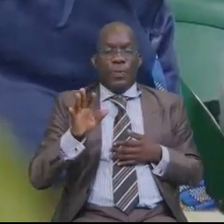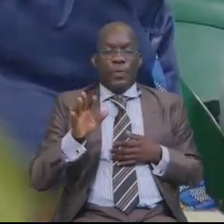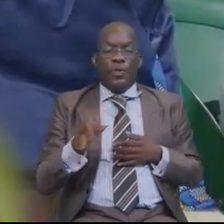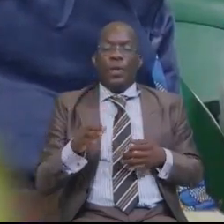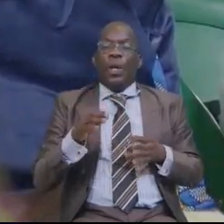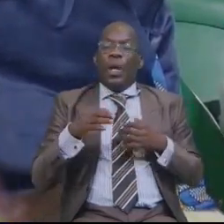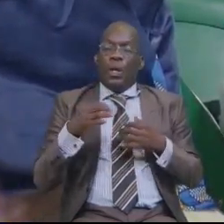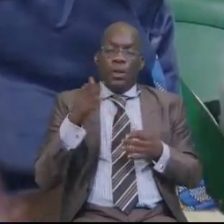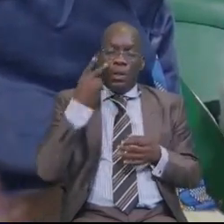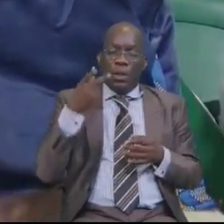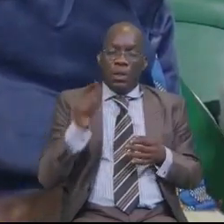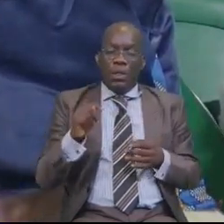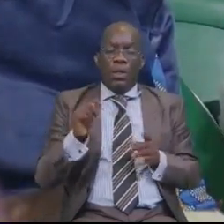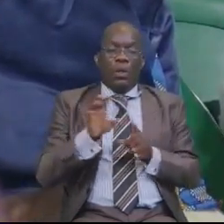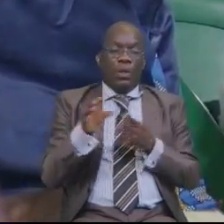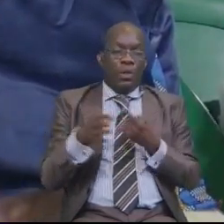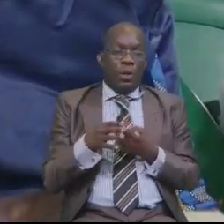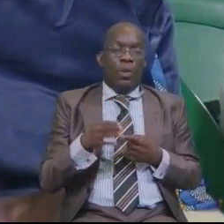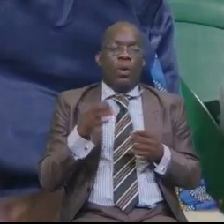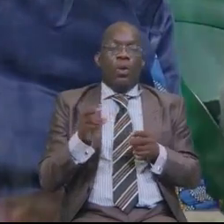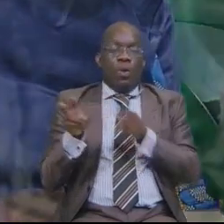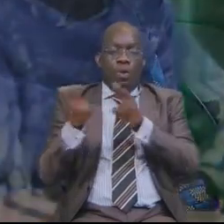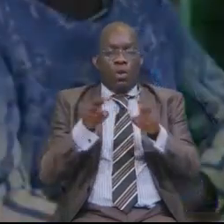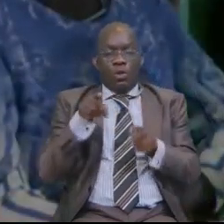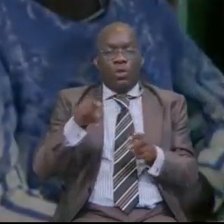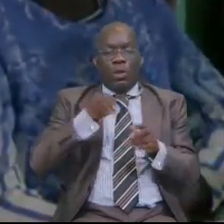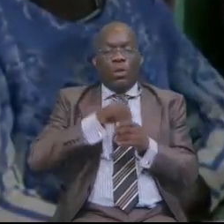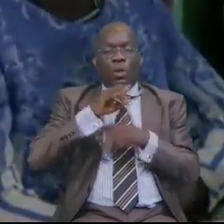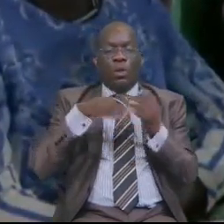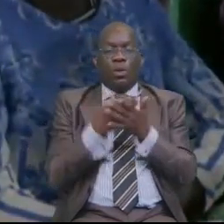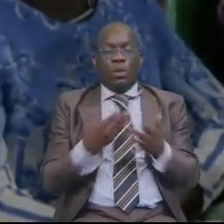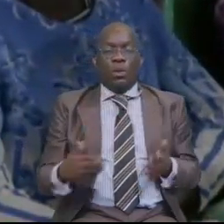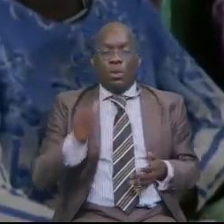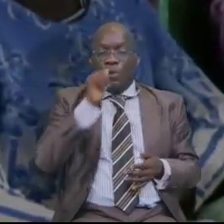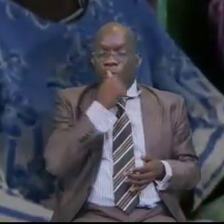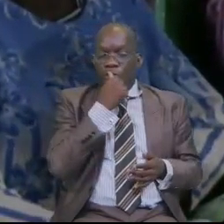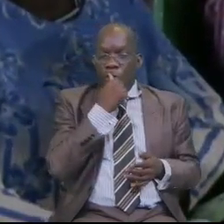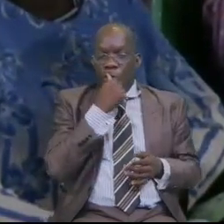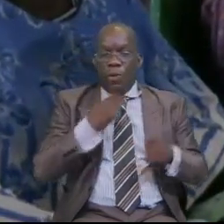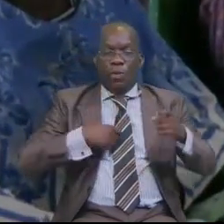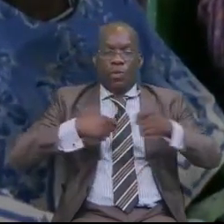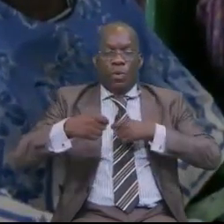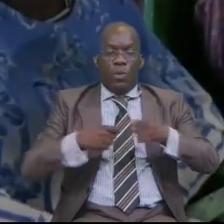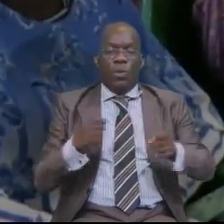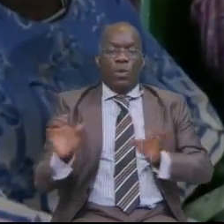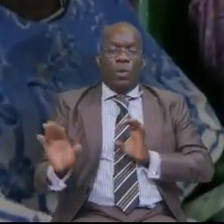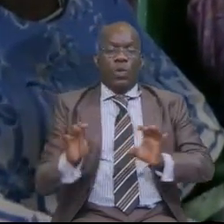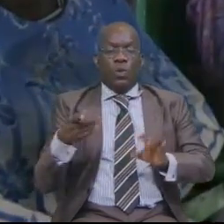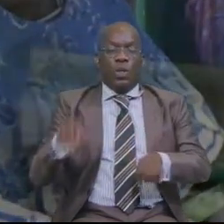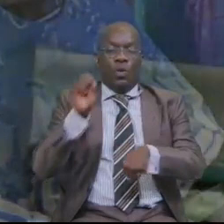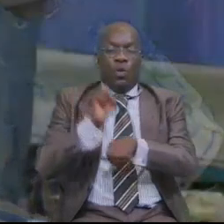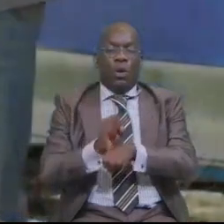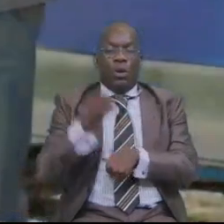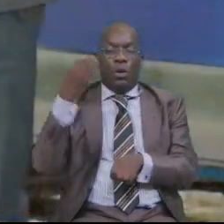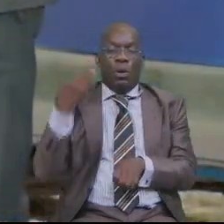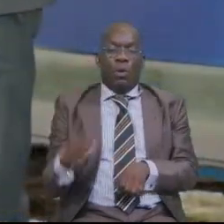conditions, but watch thou in all things, endure afflictions, do the